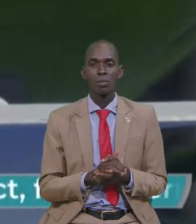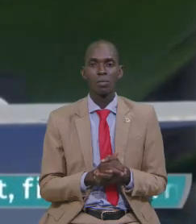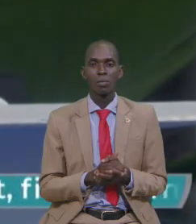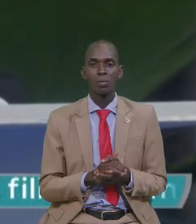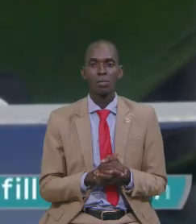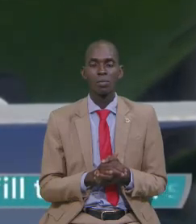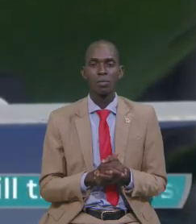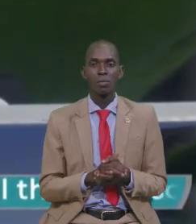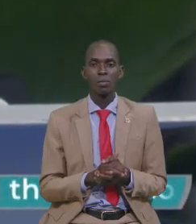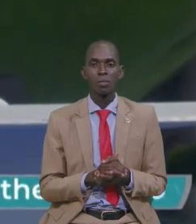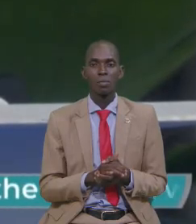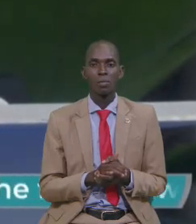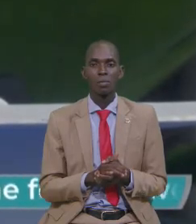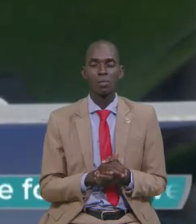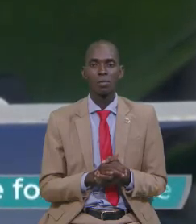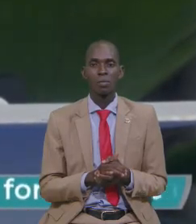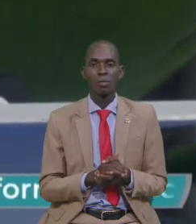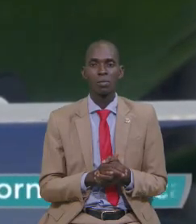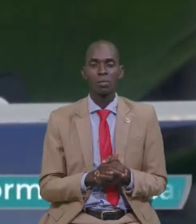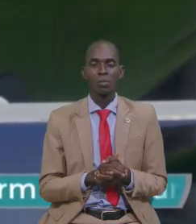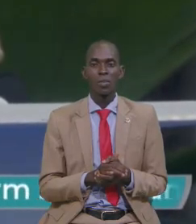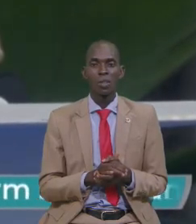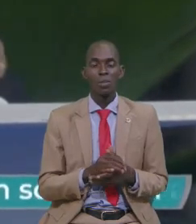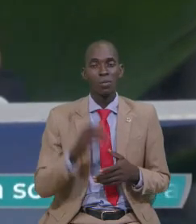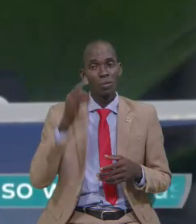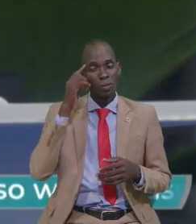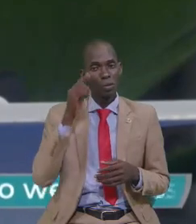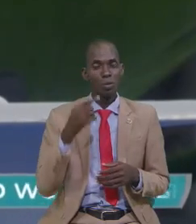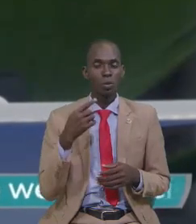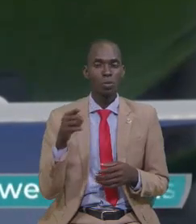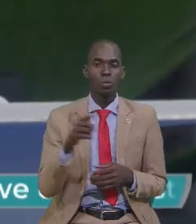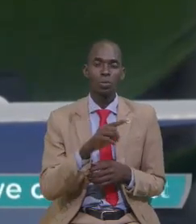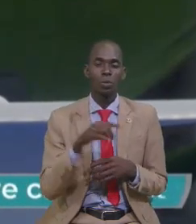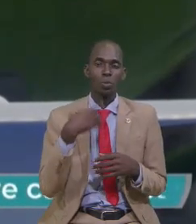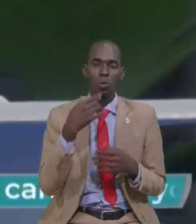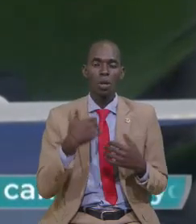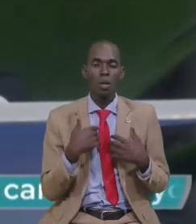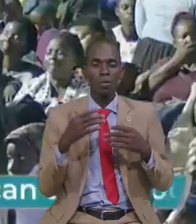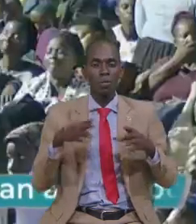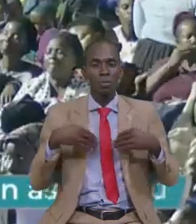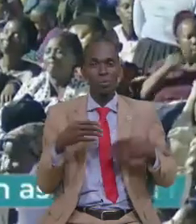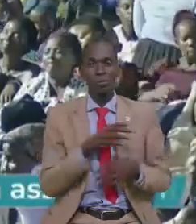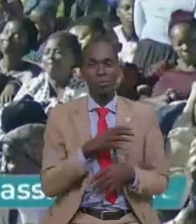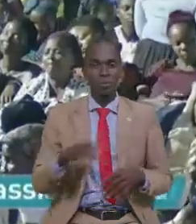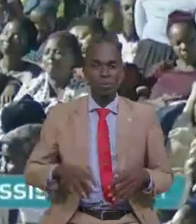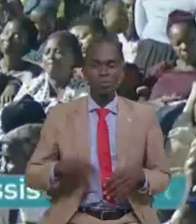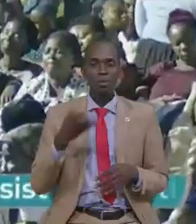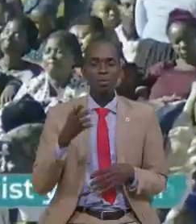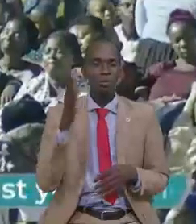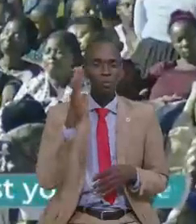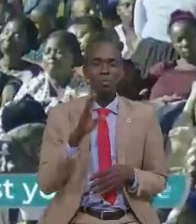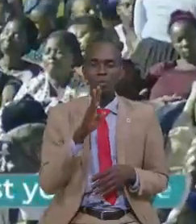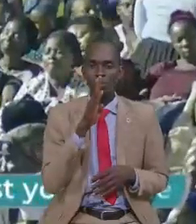And for those who have given their lives to Christ, there will be a special online banquet for